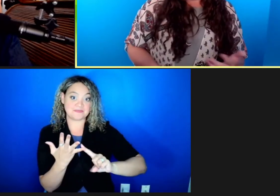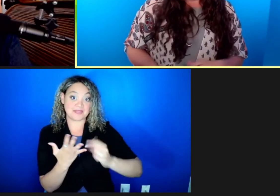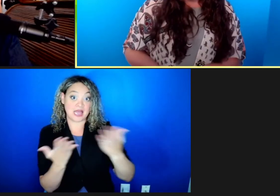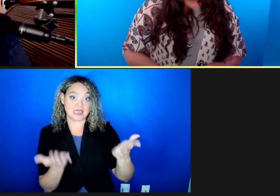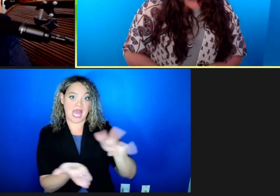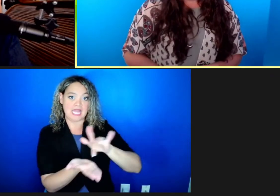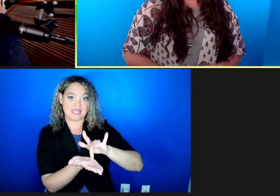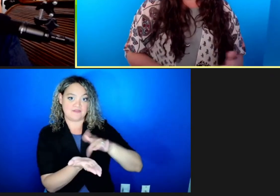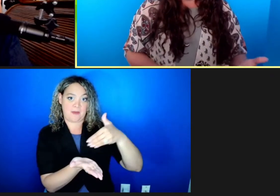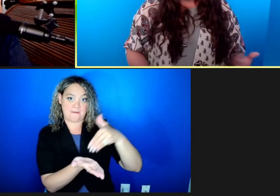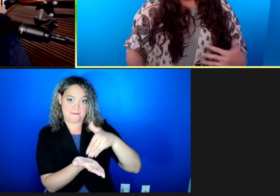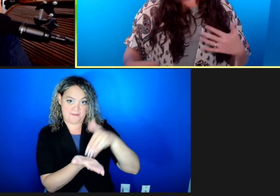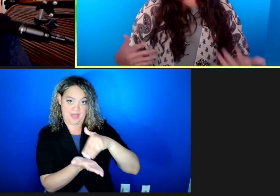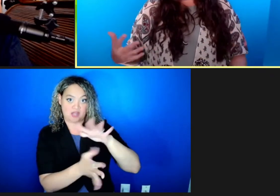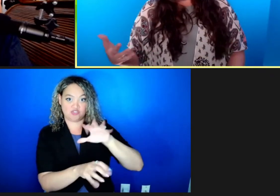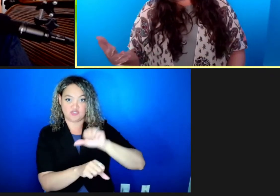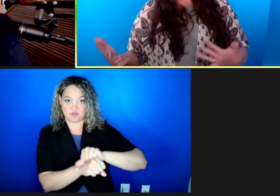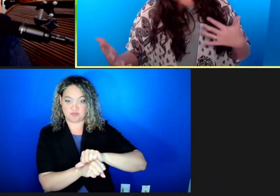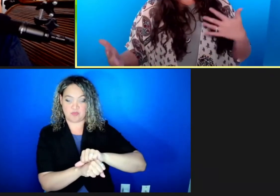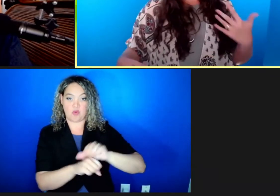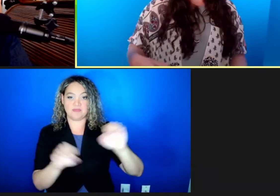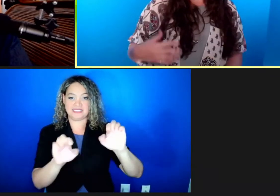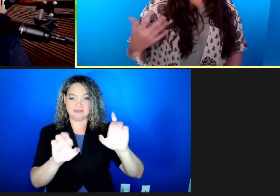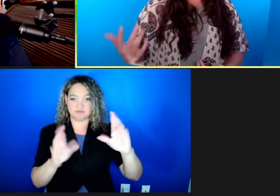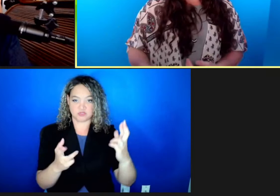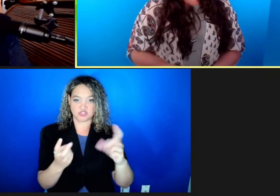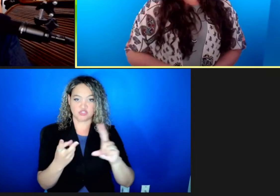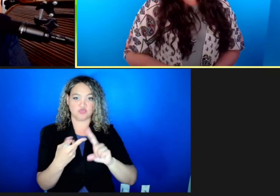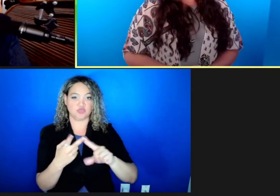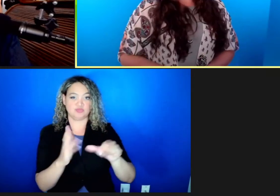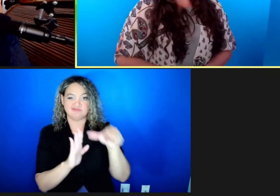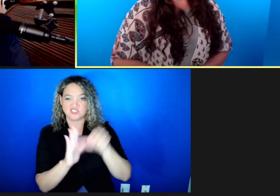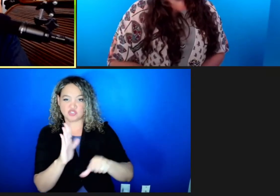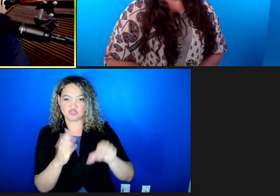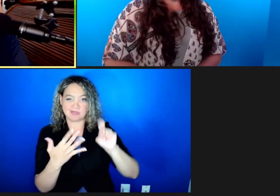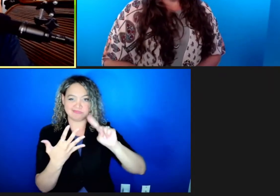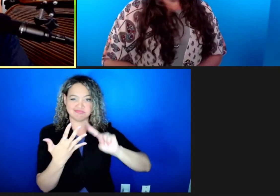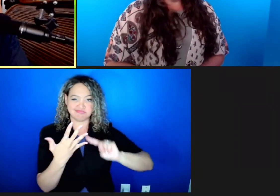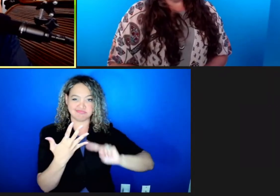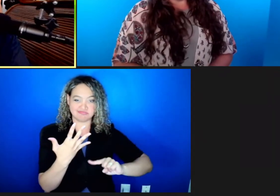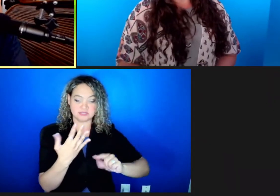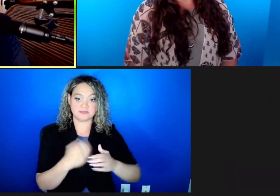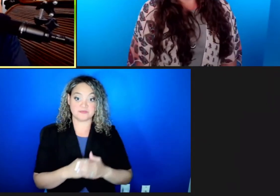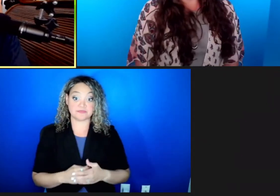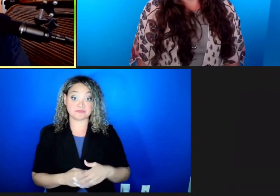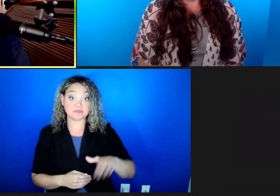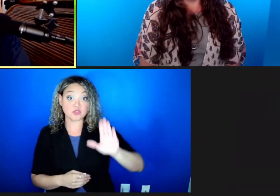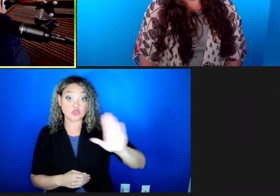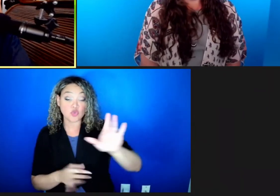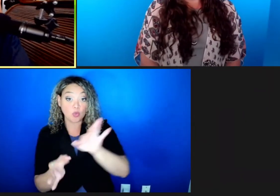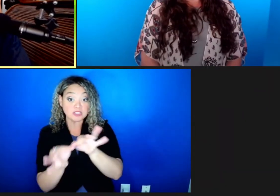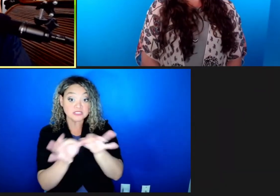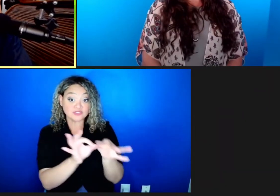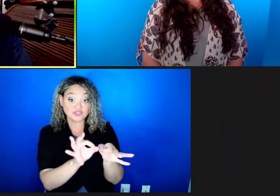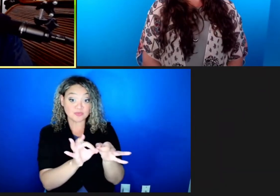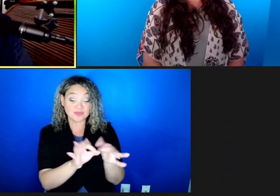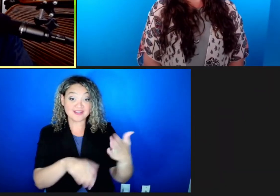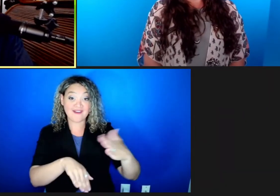medical interpreting. So doctor's appointments, ERs, surgeries, things like that. Yeah, in fact, you're interpreting on the